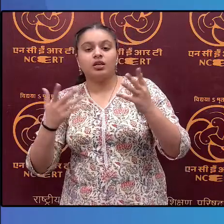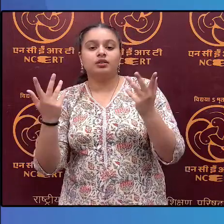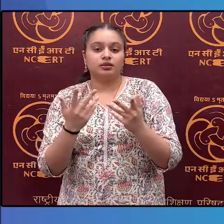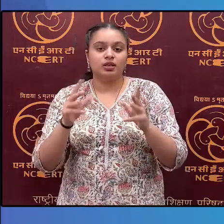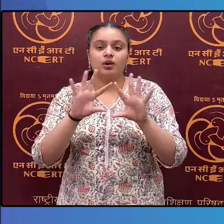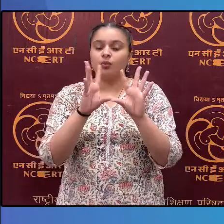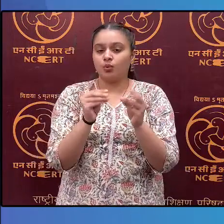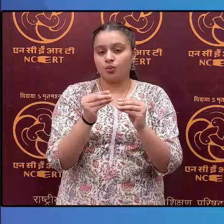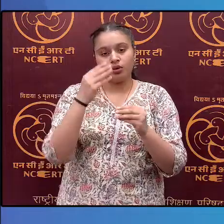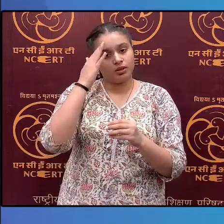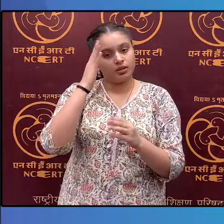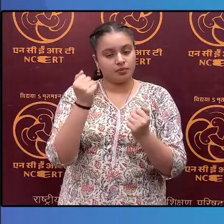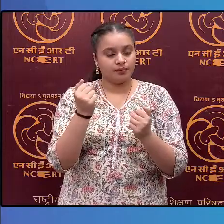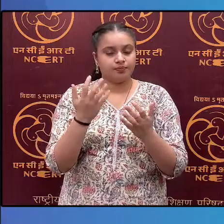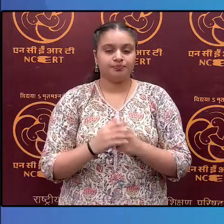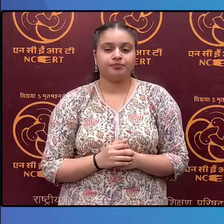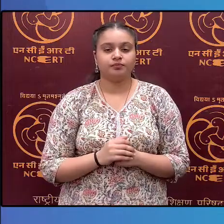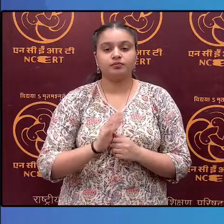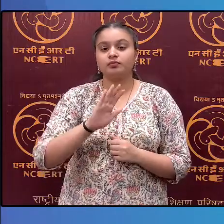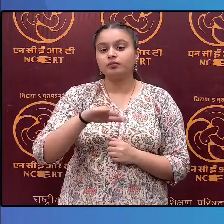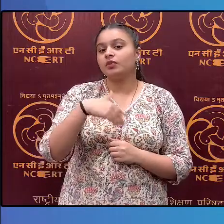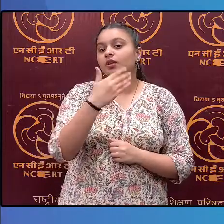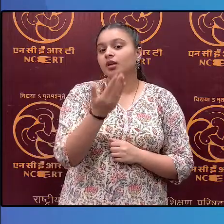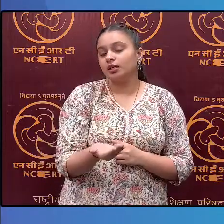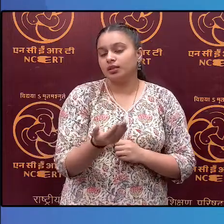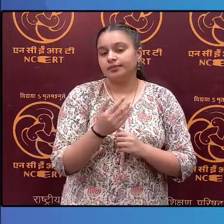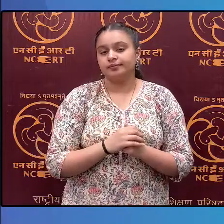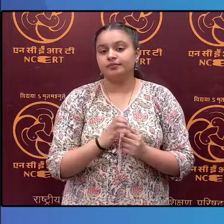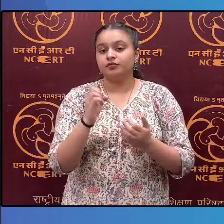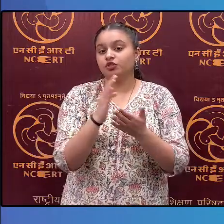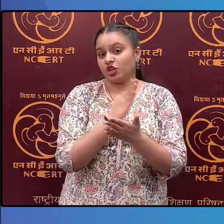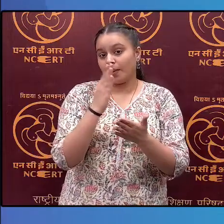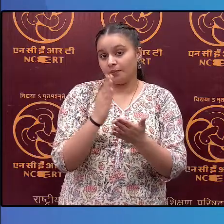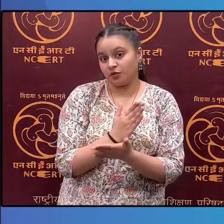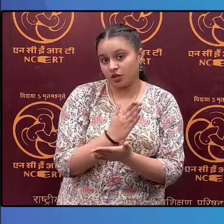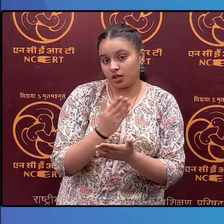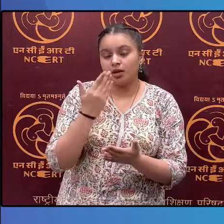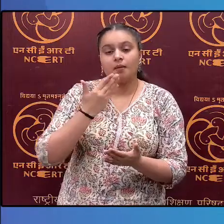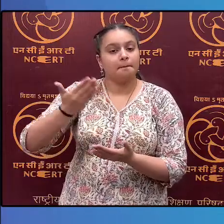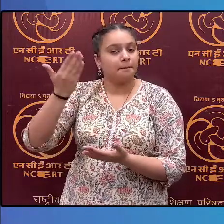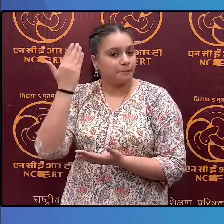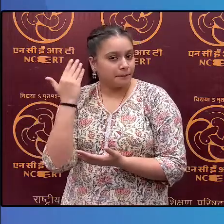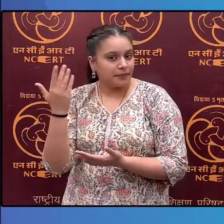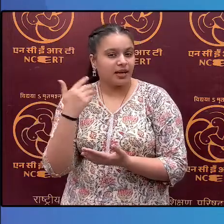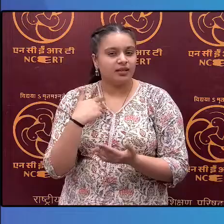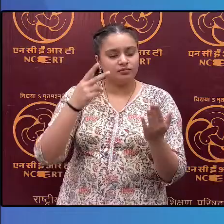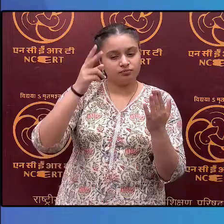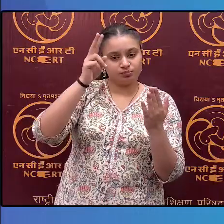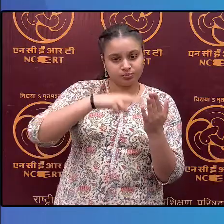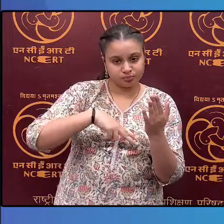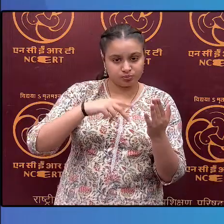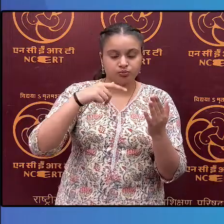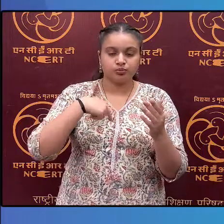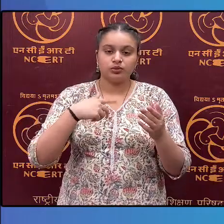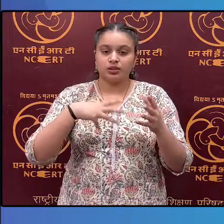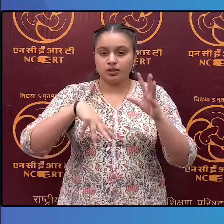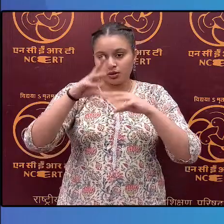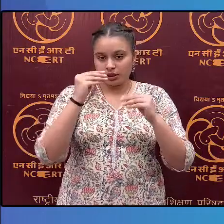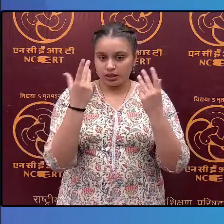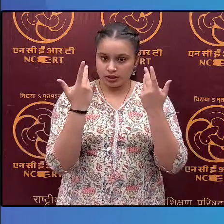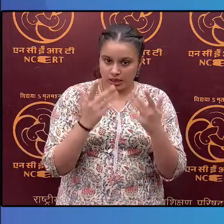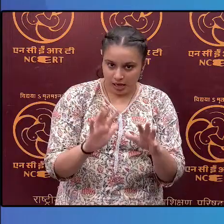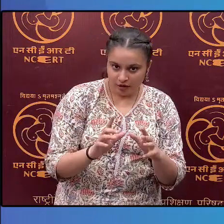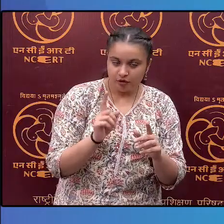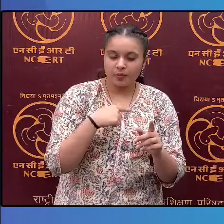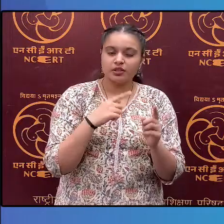in the rainbow. Moving on, we will move to our chapter. Last time we have thoroughly studied about this, but I will give